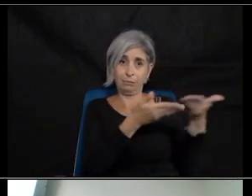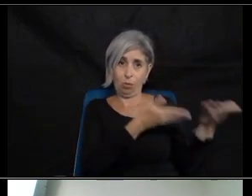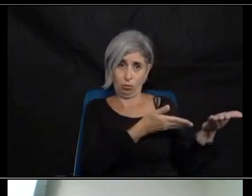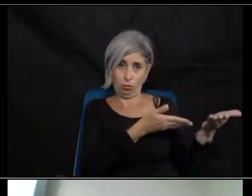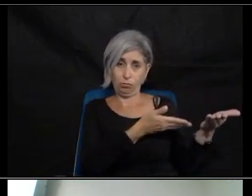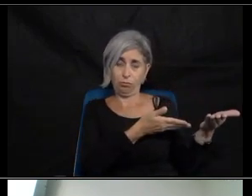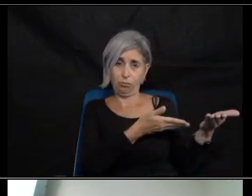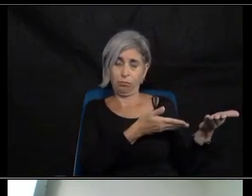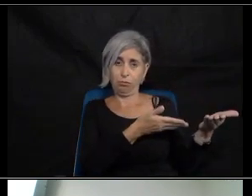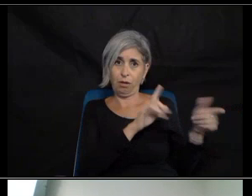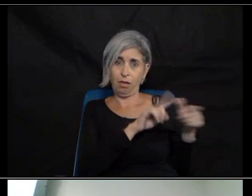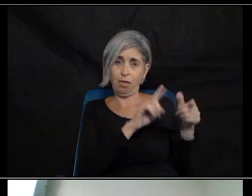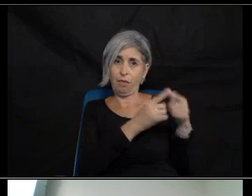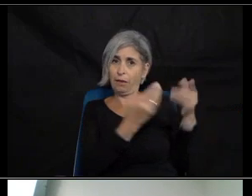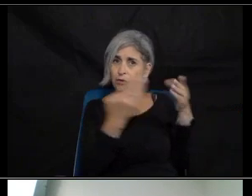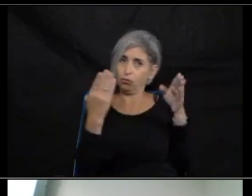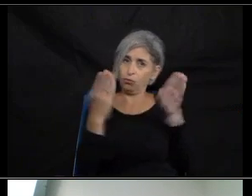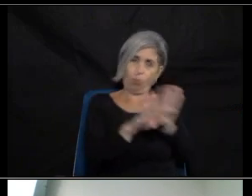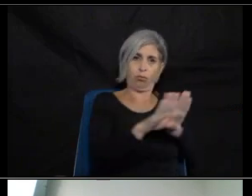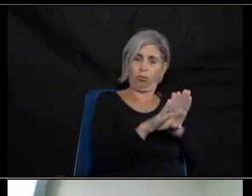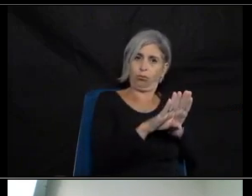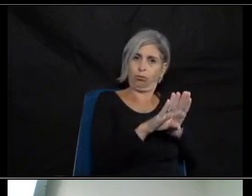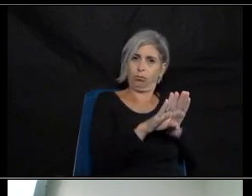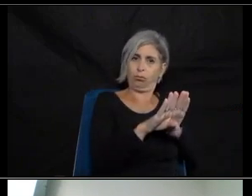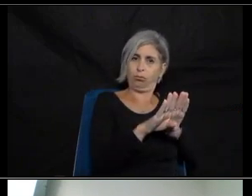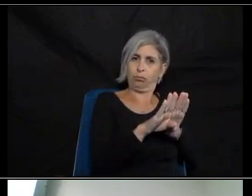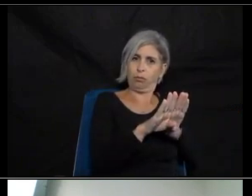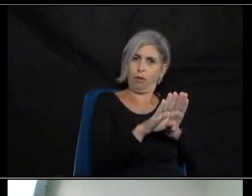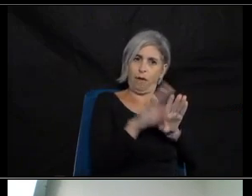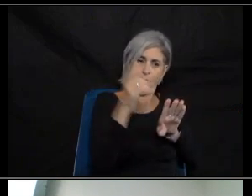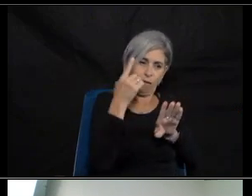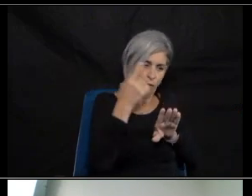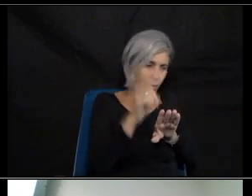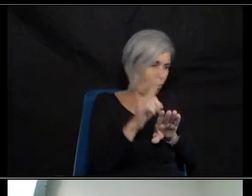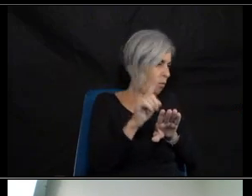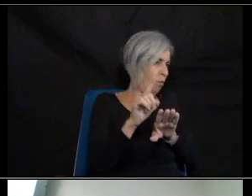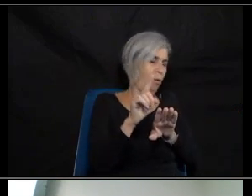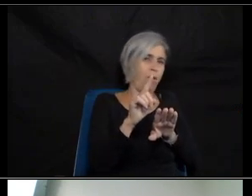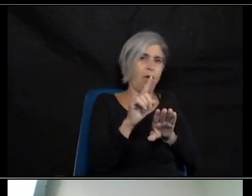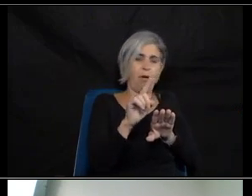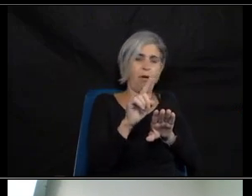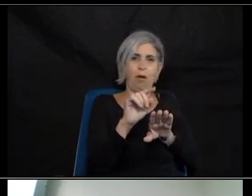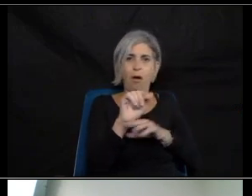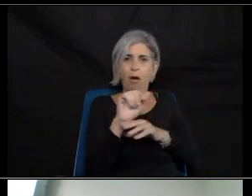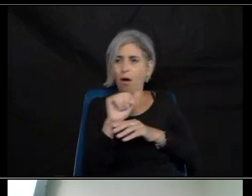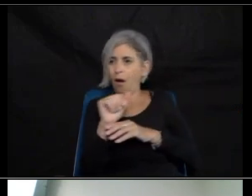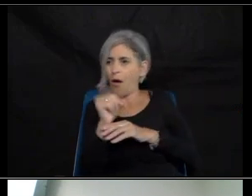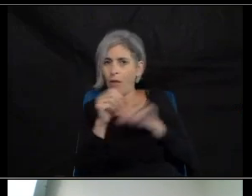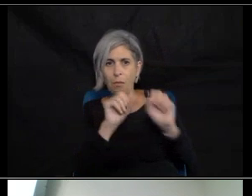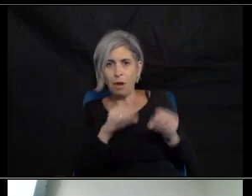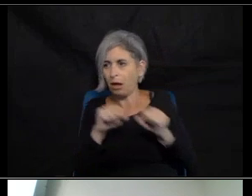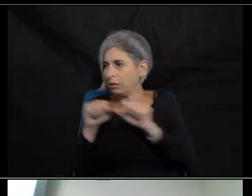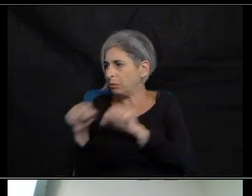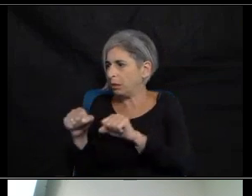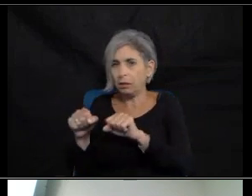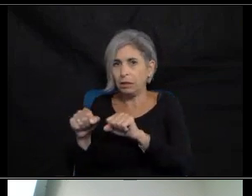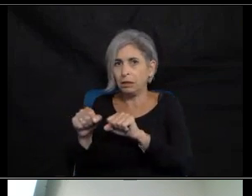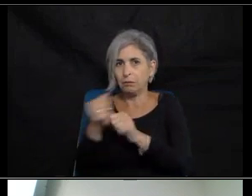then the doors are closed for any other possibilities a couple of weeks from